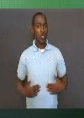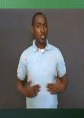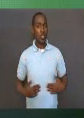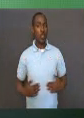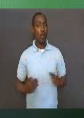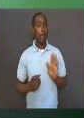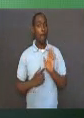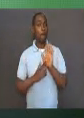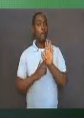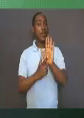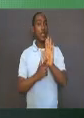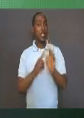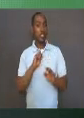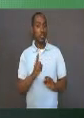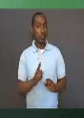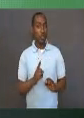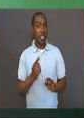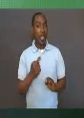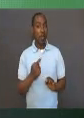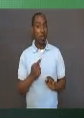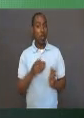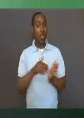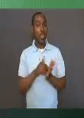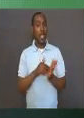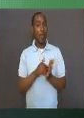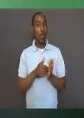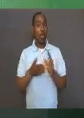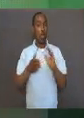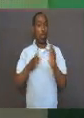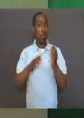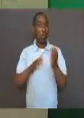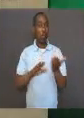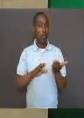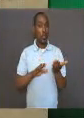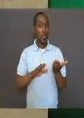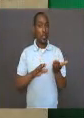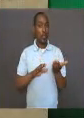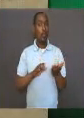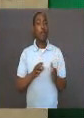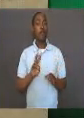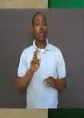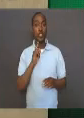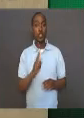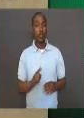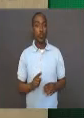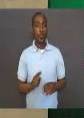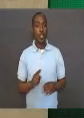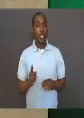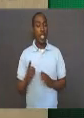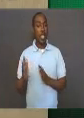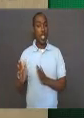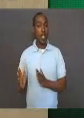a weaker or dead version of the disease. This is